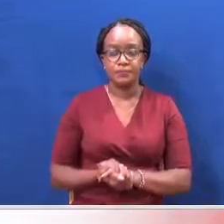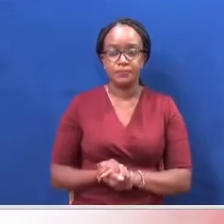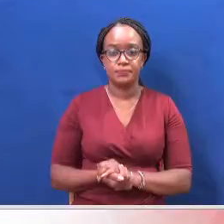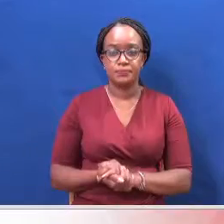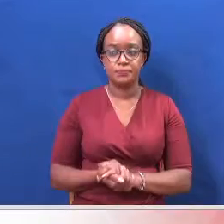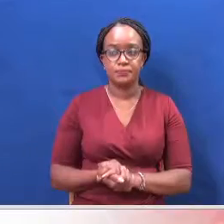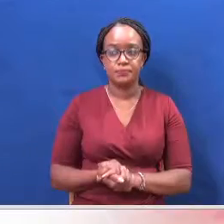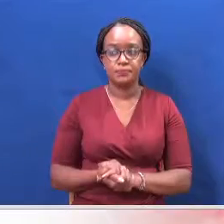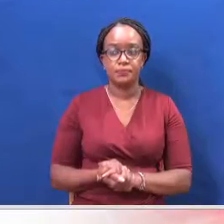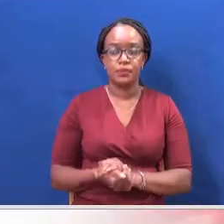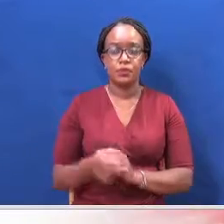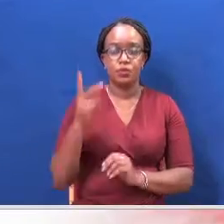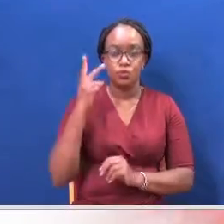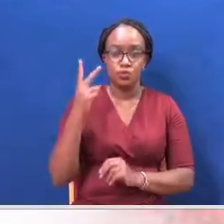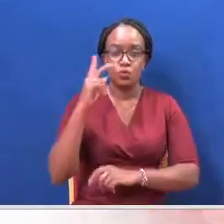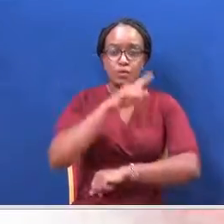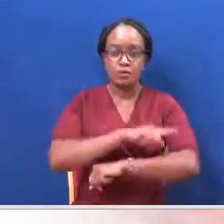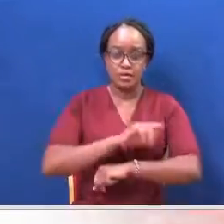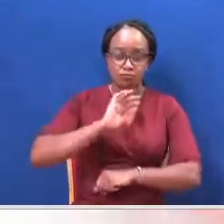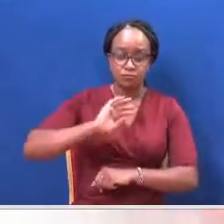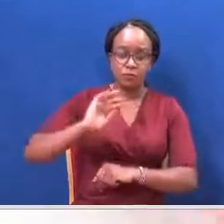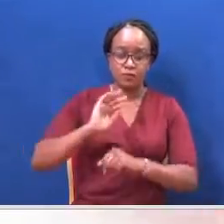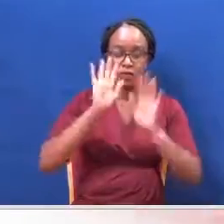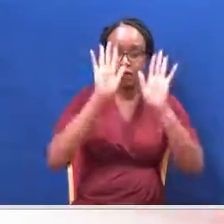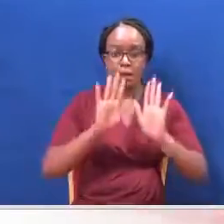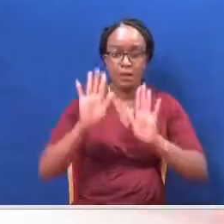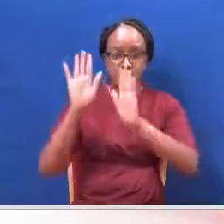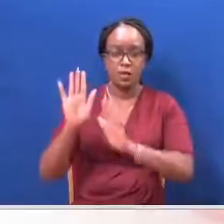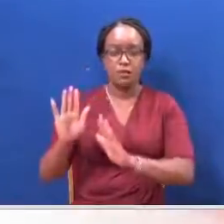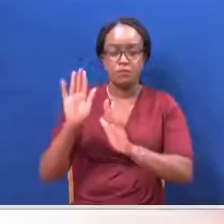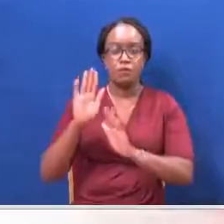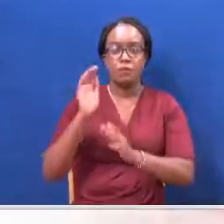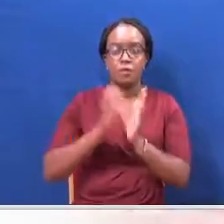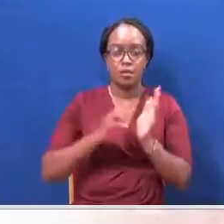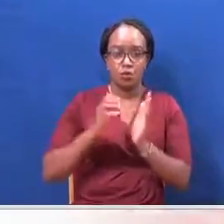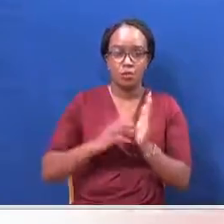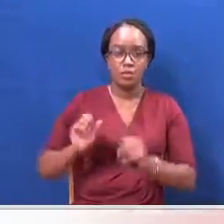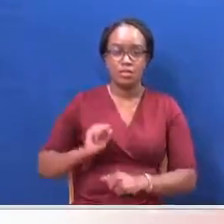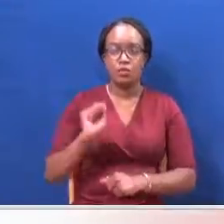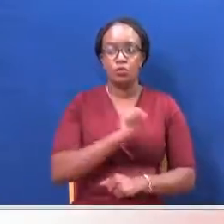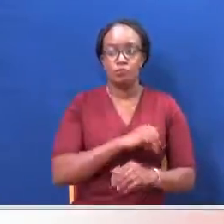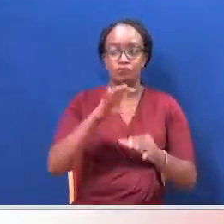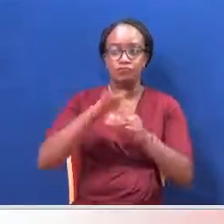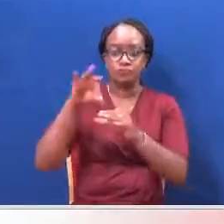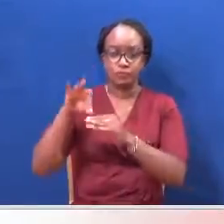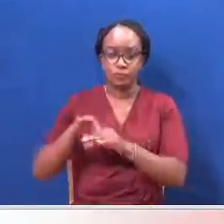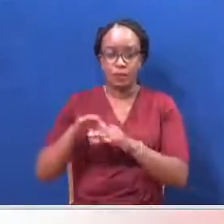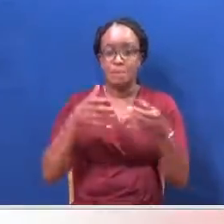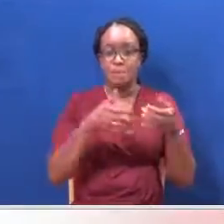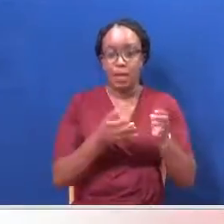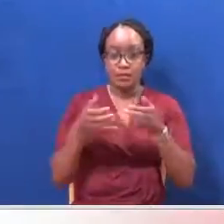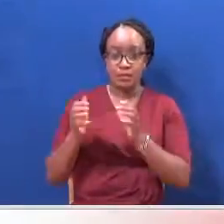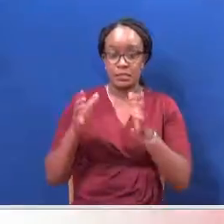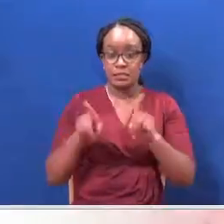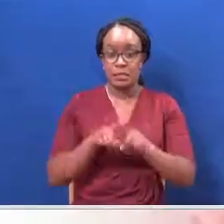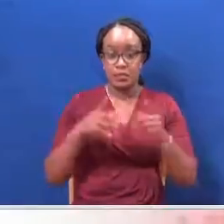With just 2 days left for campaigns in the upcoming Machakos senatorial by-election, parties and candidates have been forced